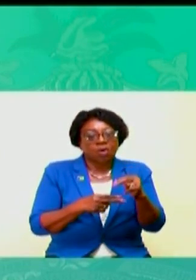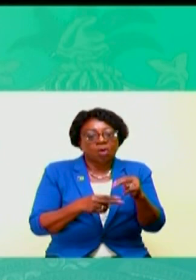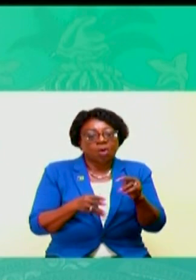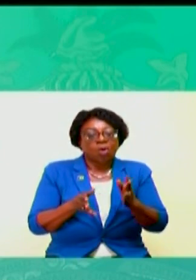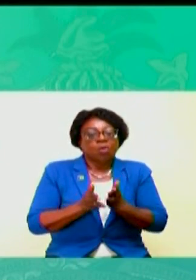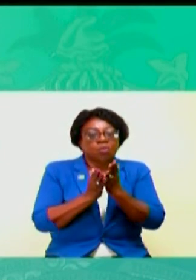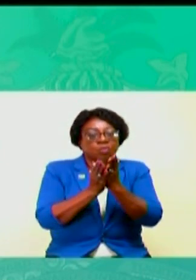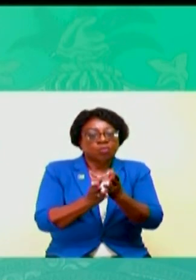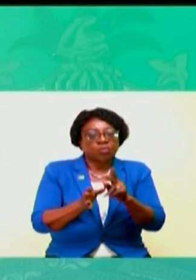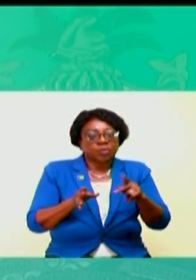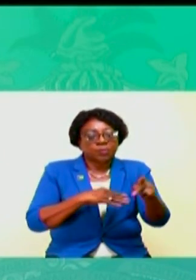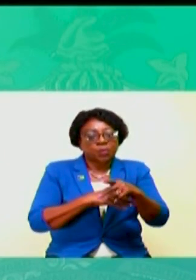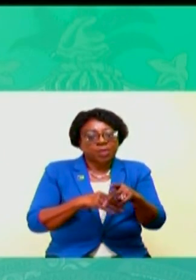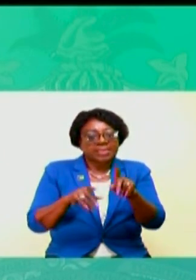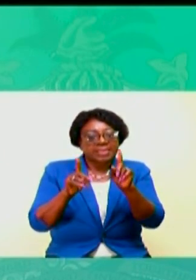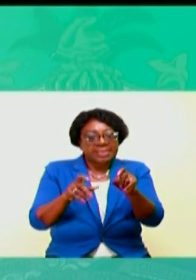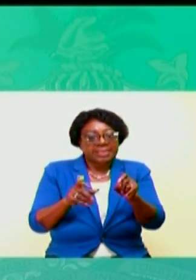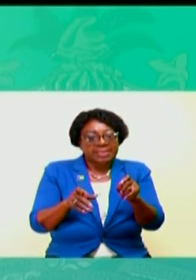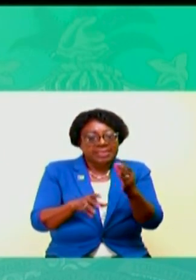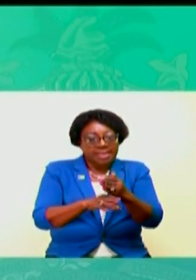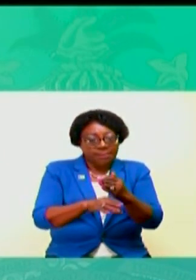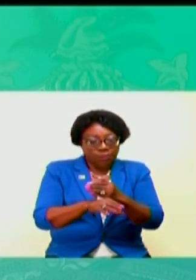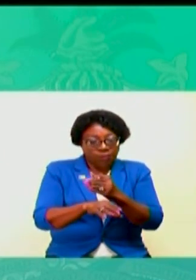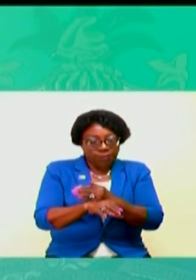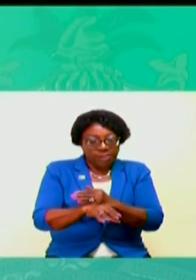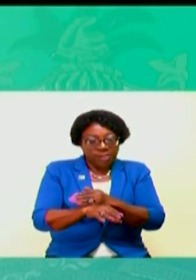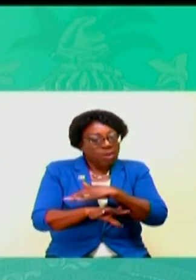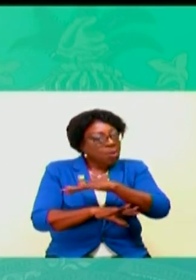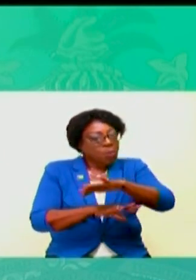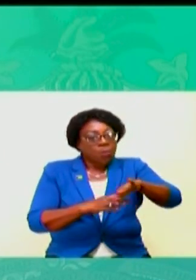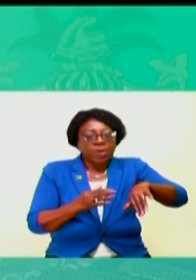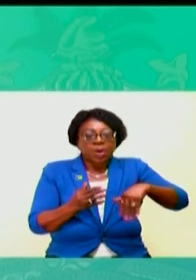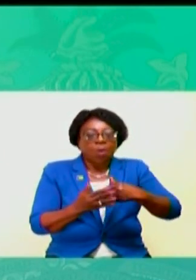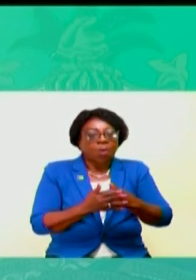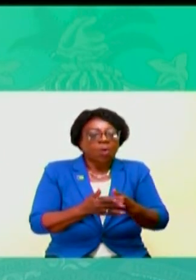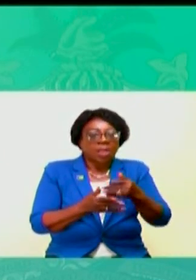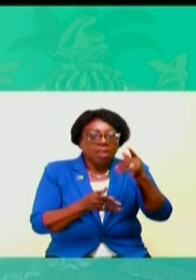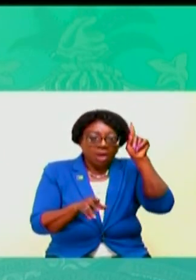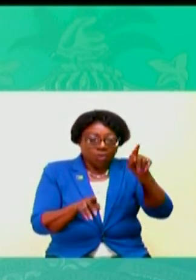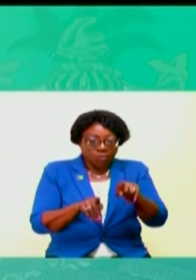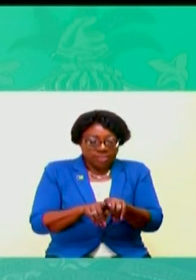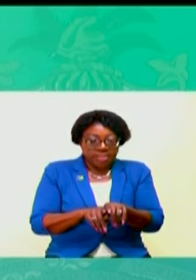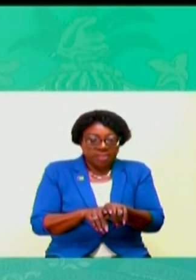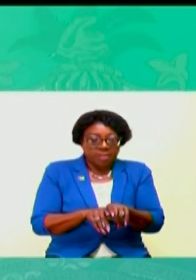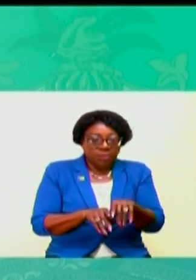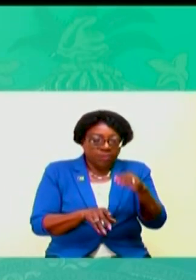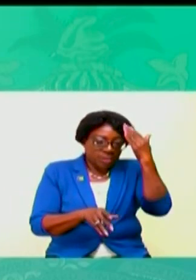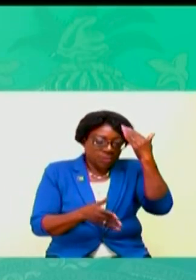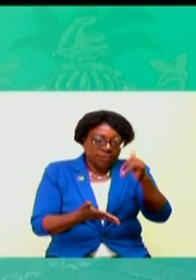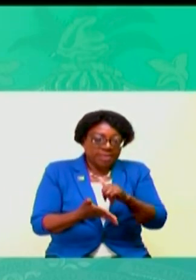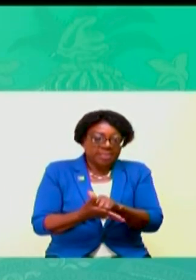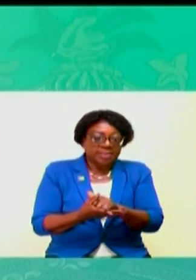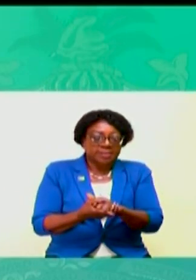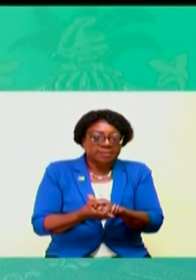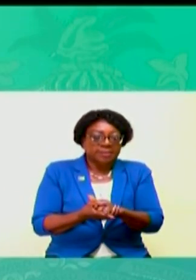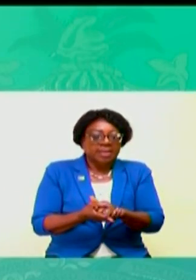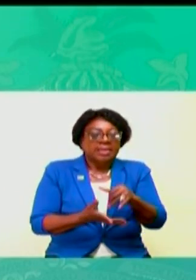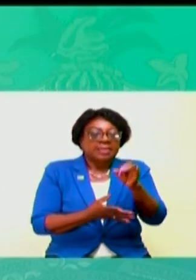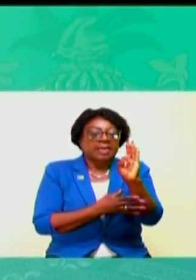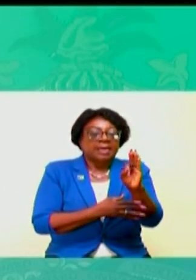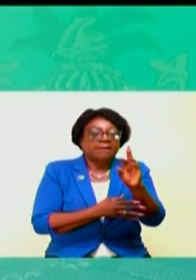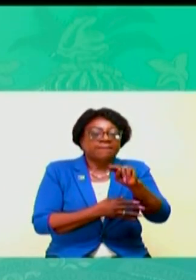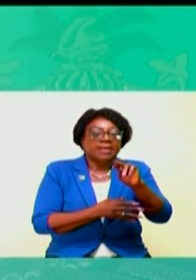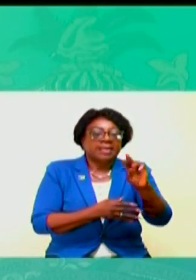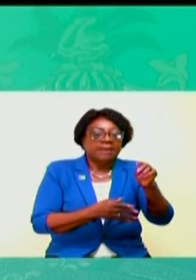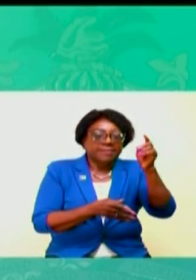agree. Yes. We all agree that the Nassau cruise port needed upgrading. We knew that. The FNM